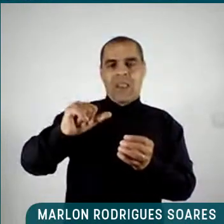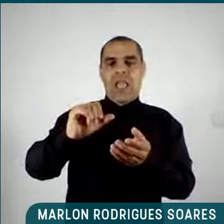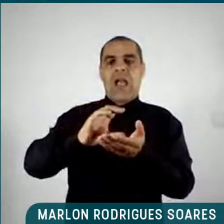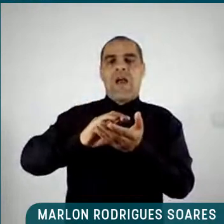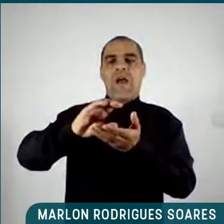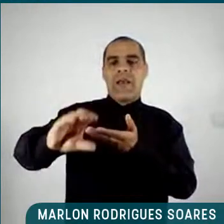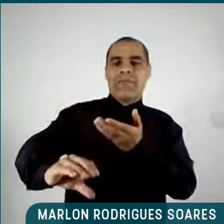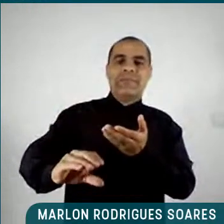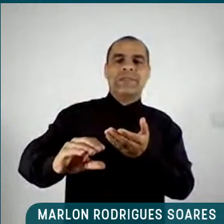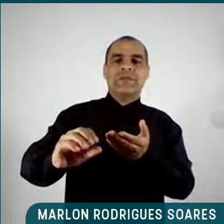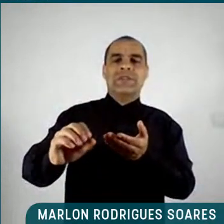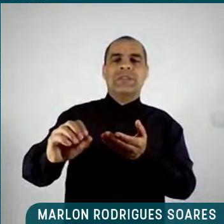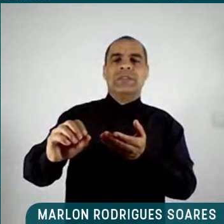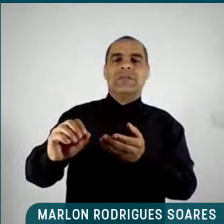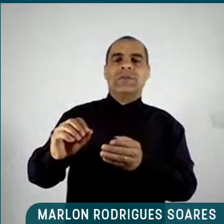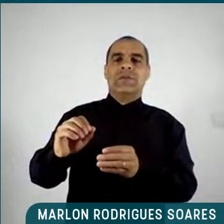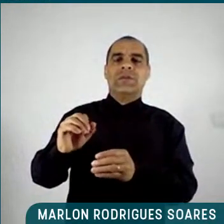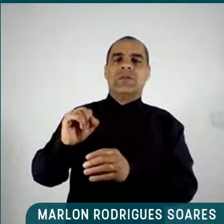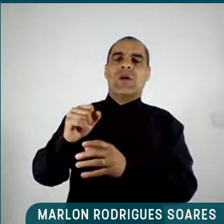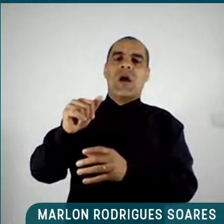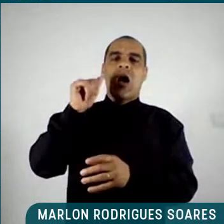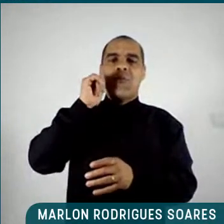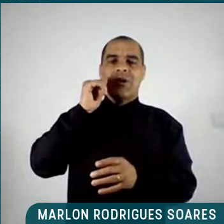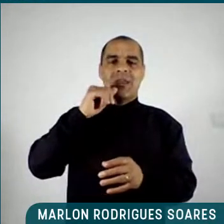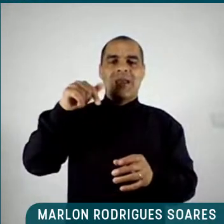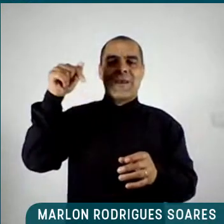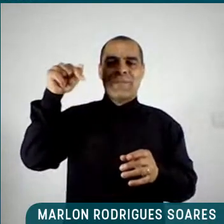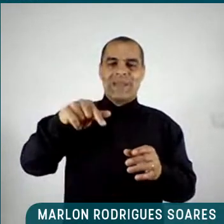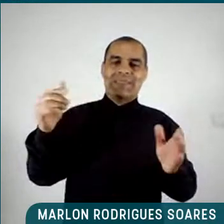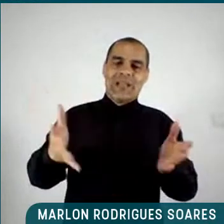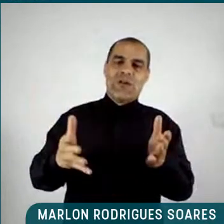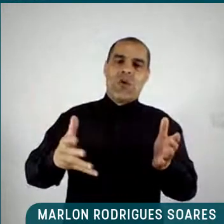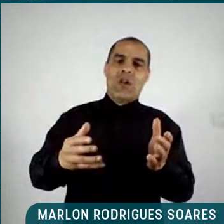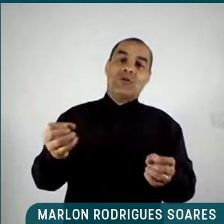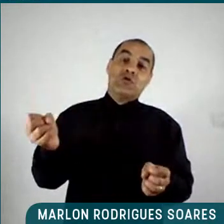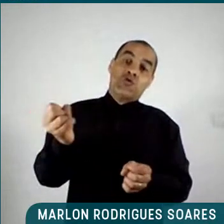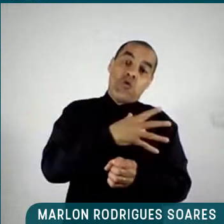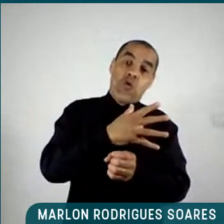they happened not only because of the lack of support to this candidacy,